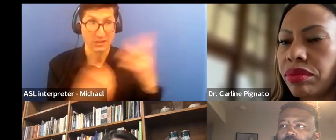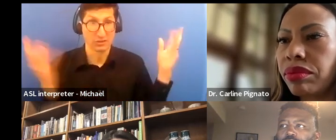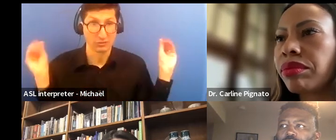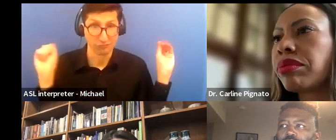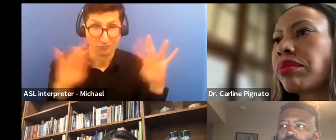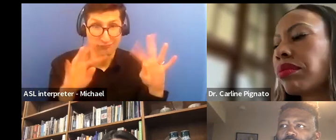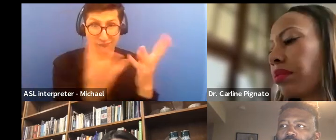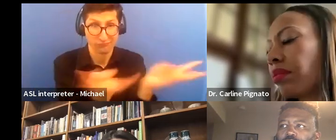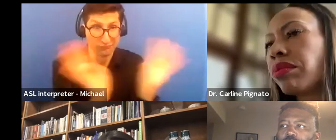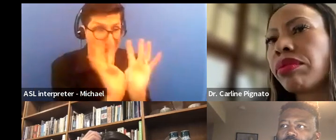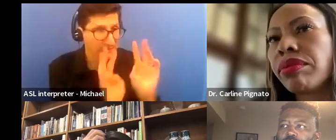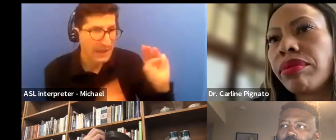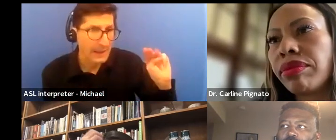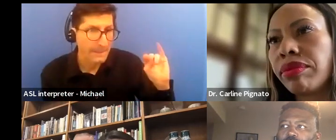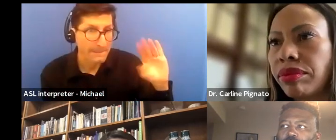Michael's got his hand up.